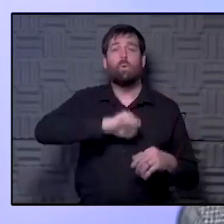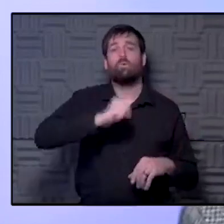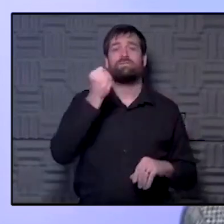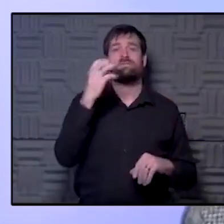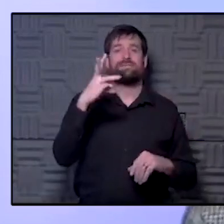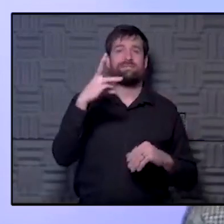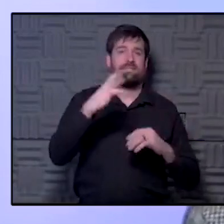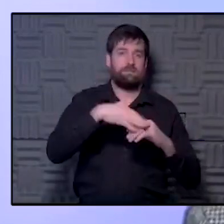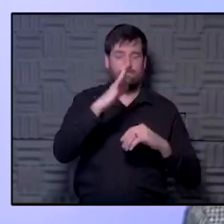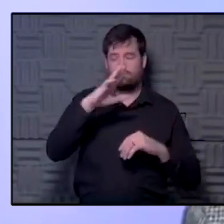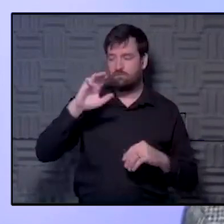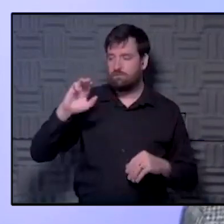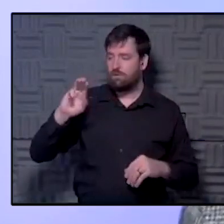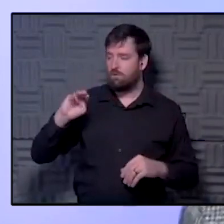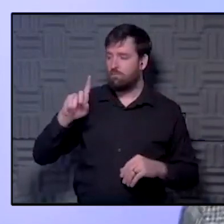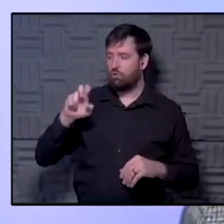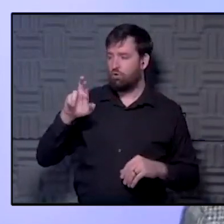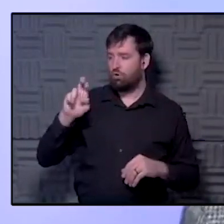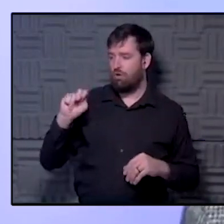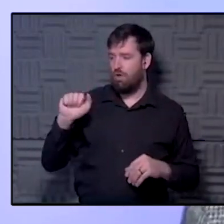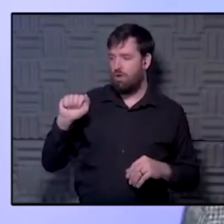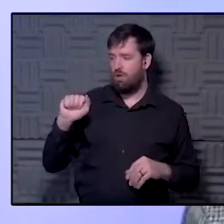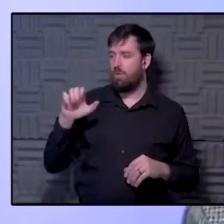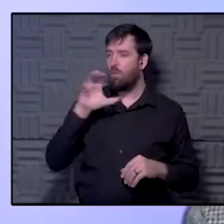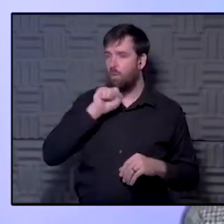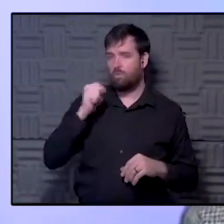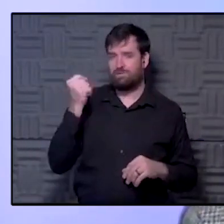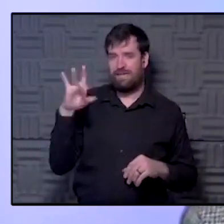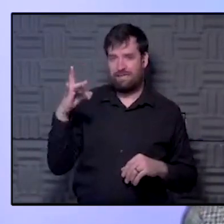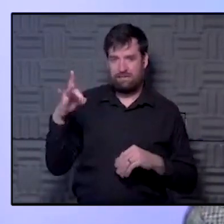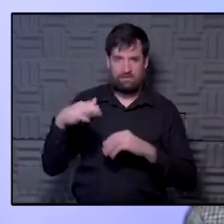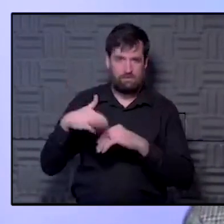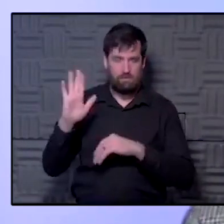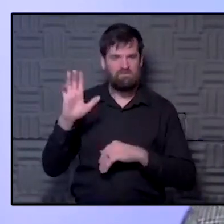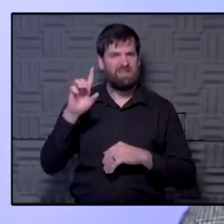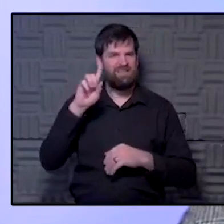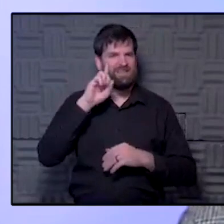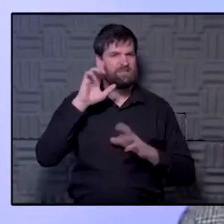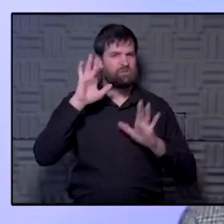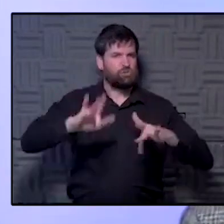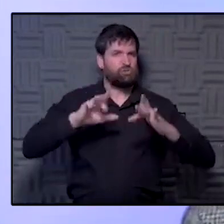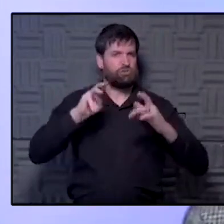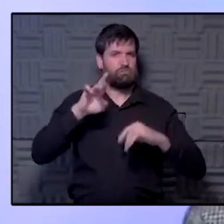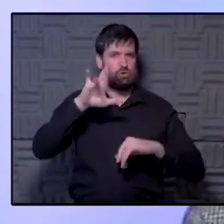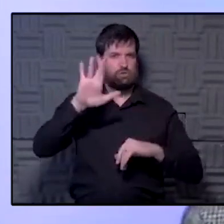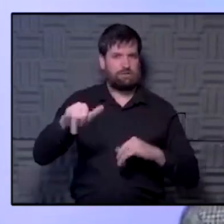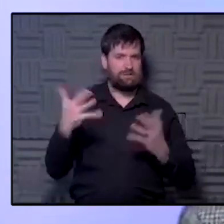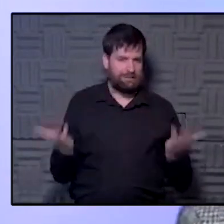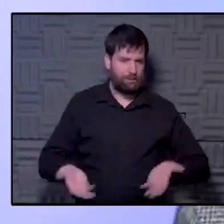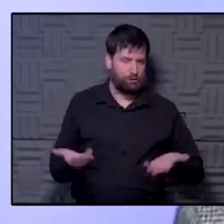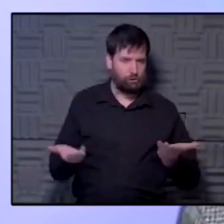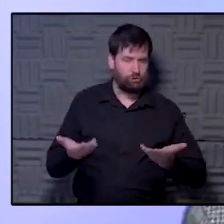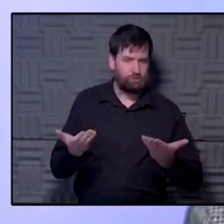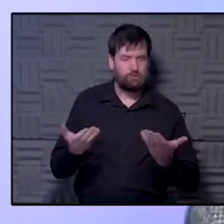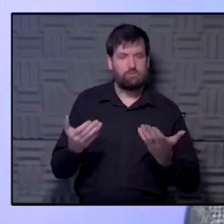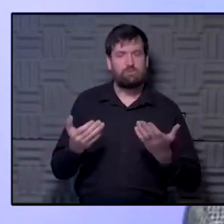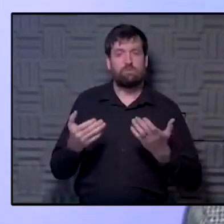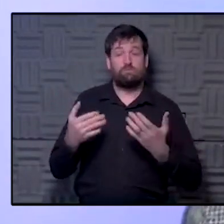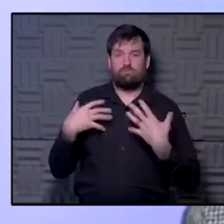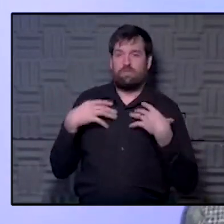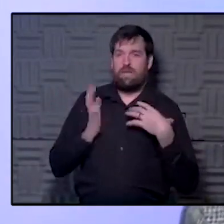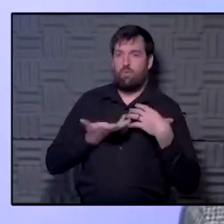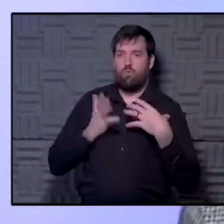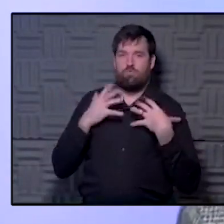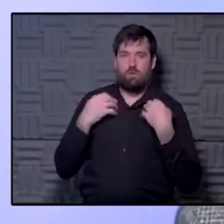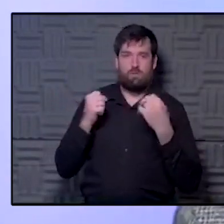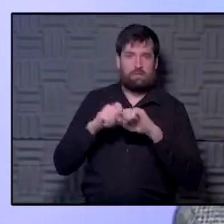the Moderna's 18 and up. We've got trials starting. In fact, I believe Children's Mercy here in town, and possibly even our health system, will be involved in